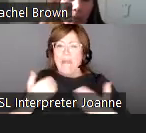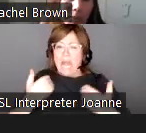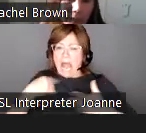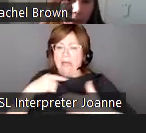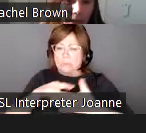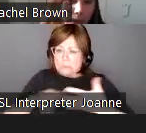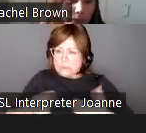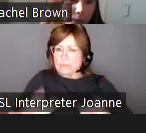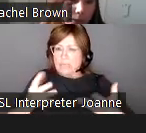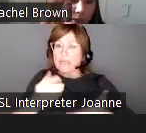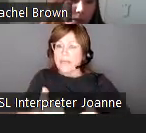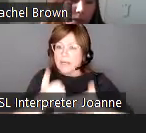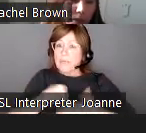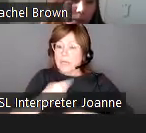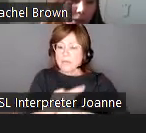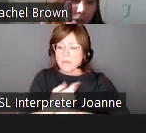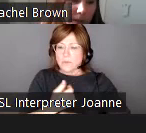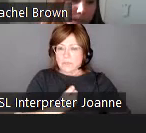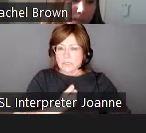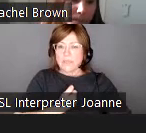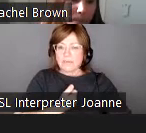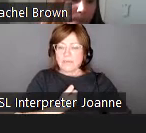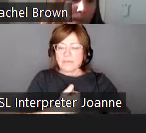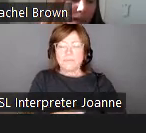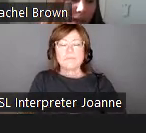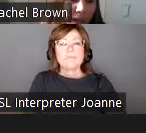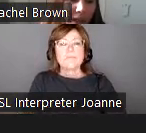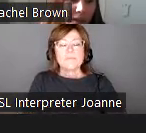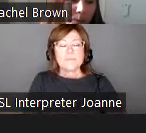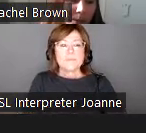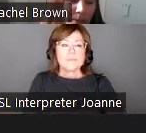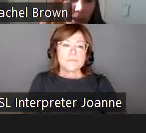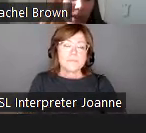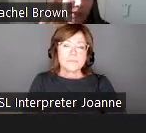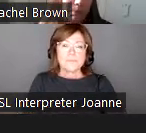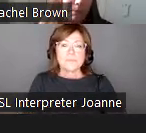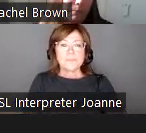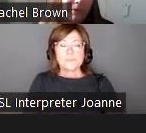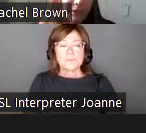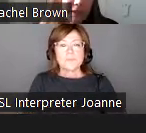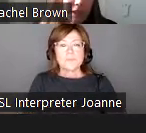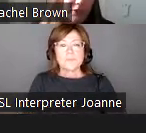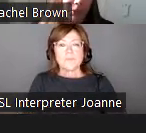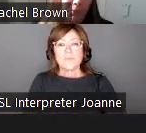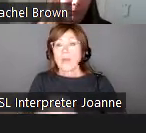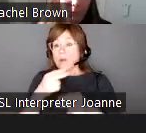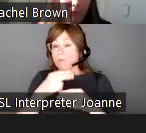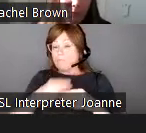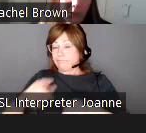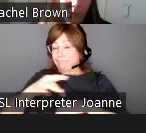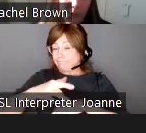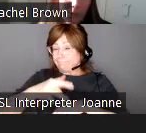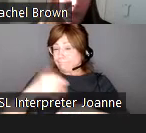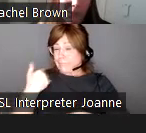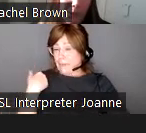find helpful, that I also use in my job. And something I briefly touched on before is